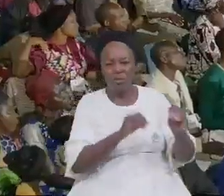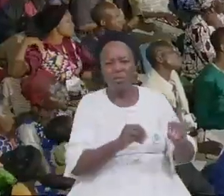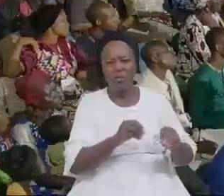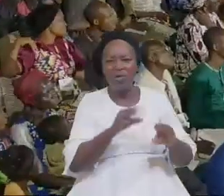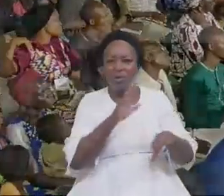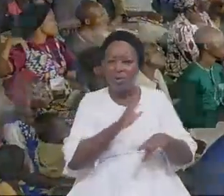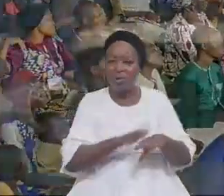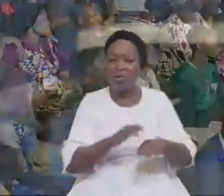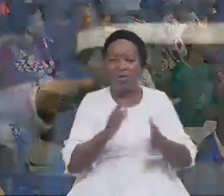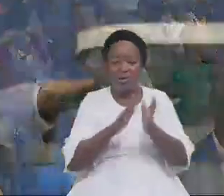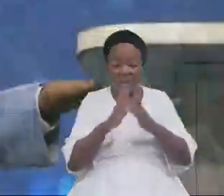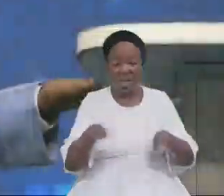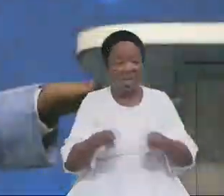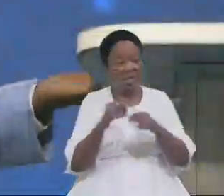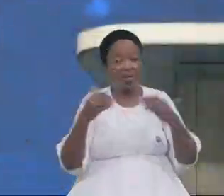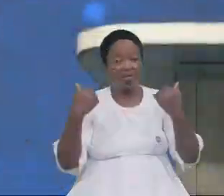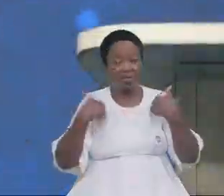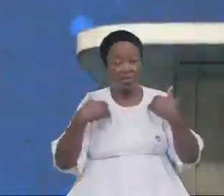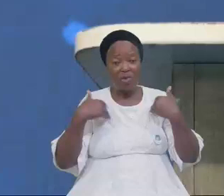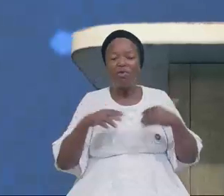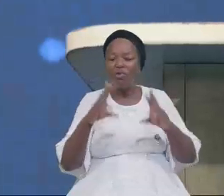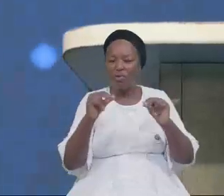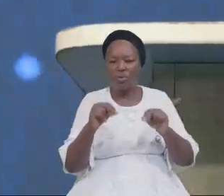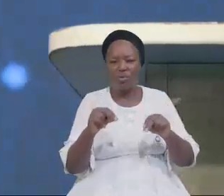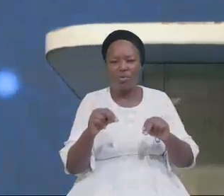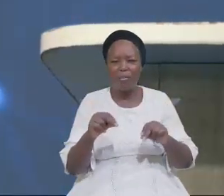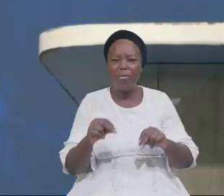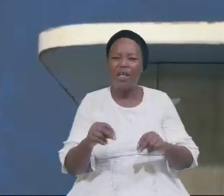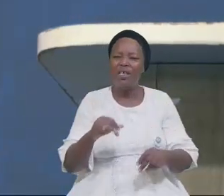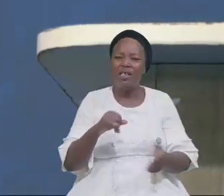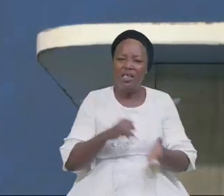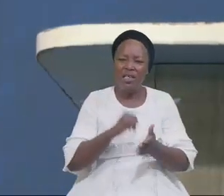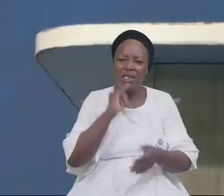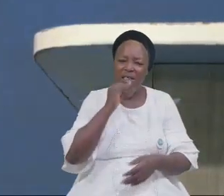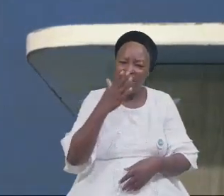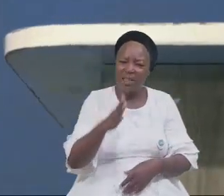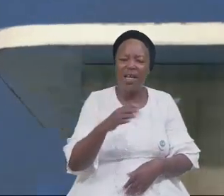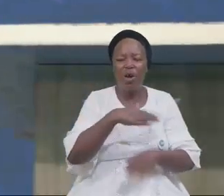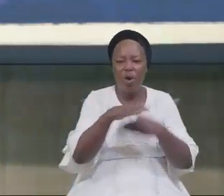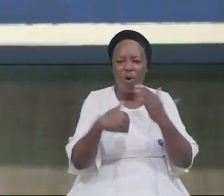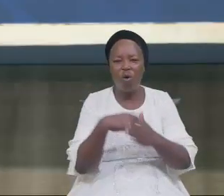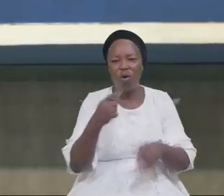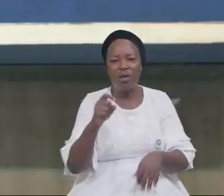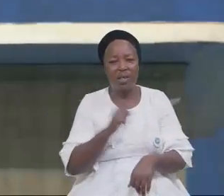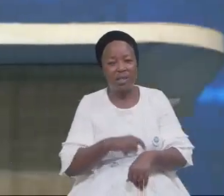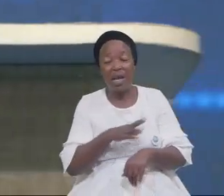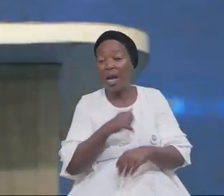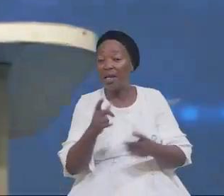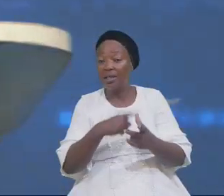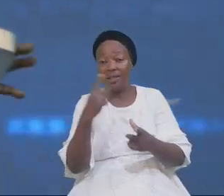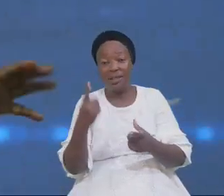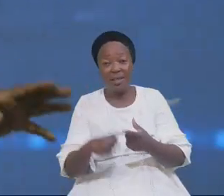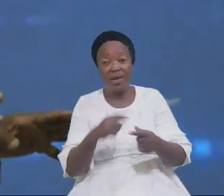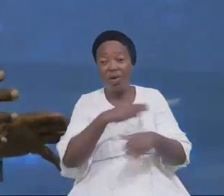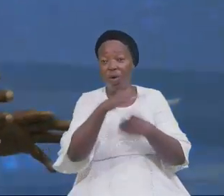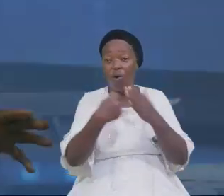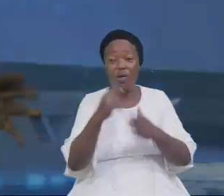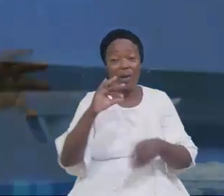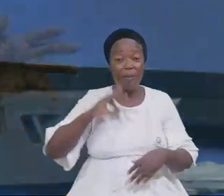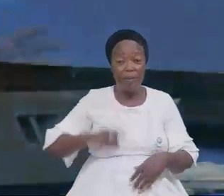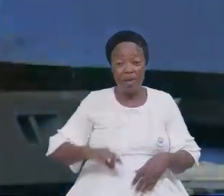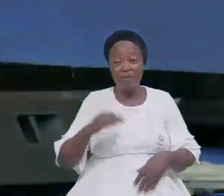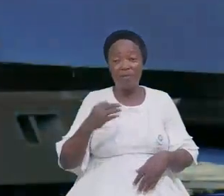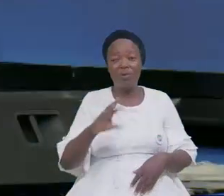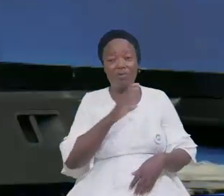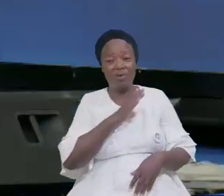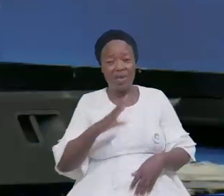and then put it off. No, it's there all the time. And then all the benefits of Christ,